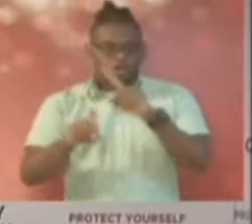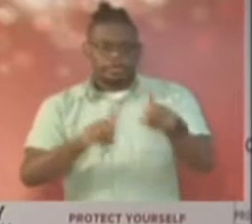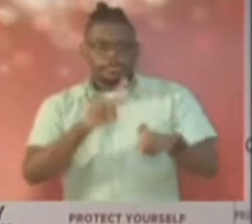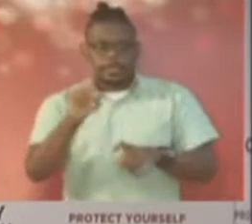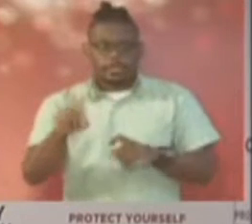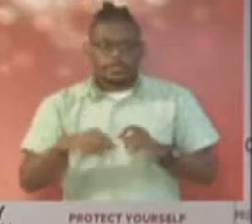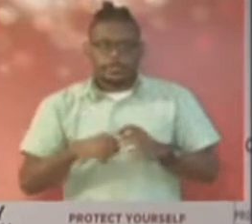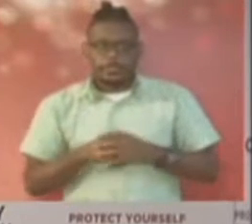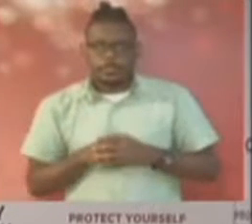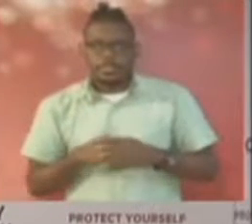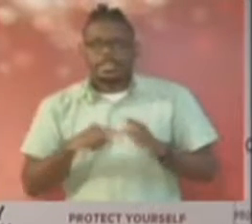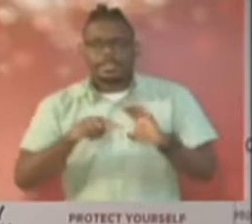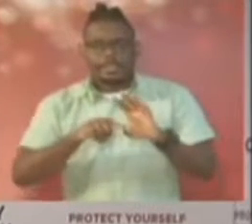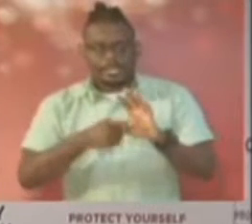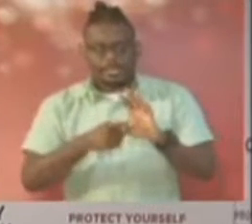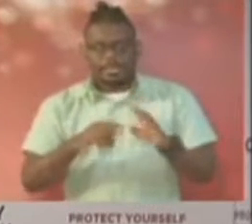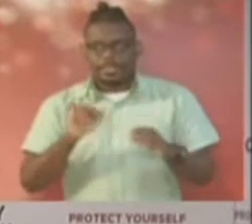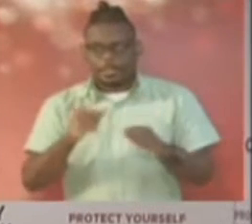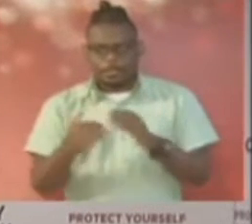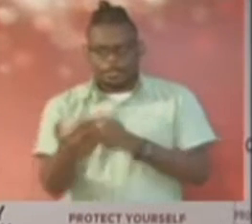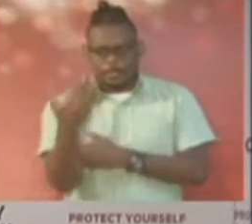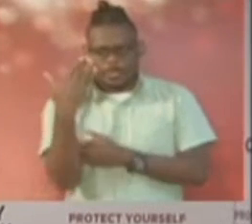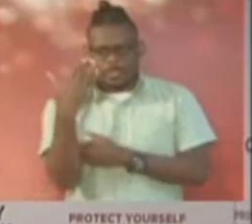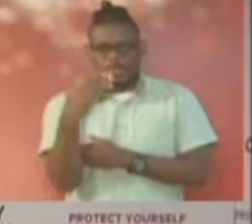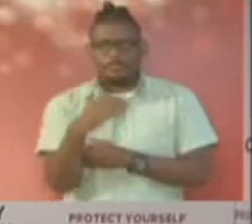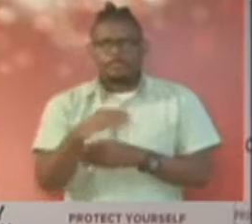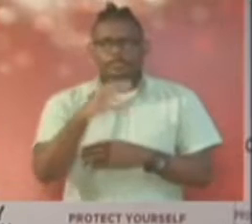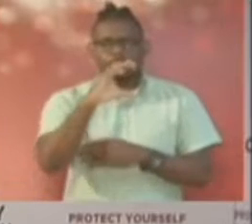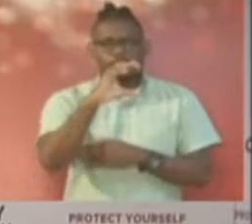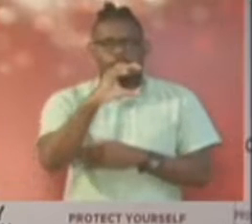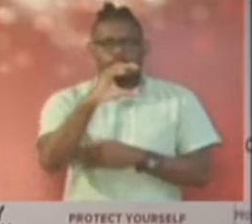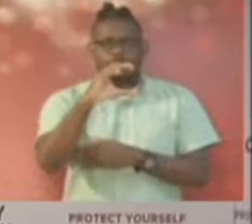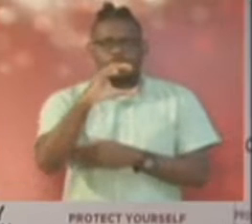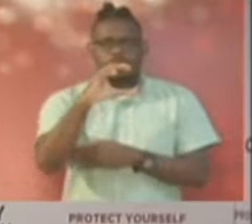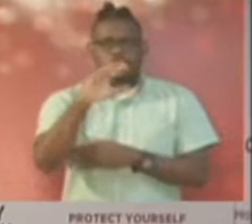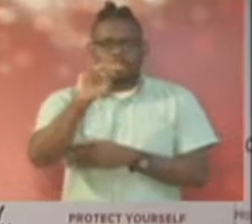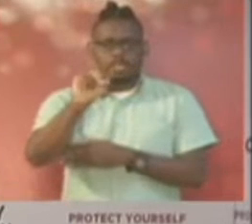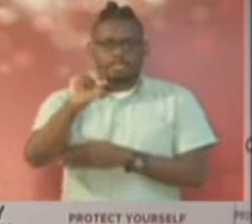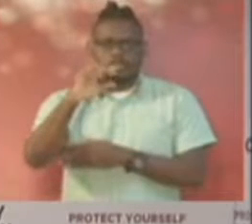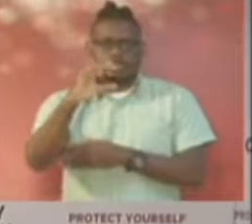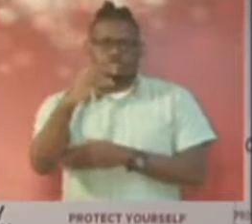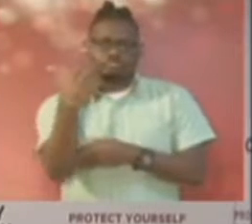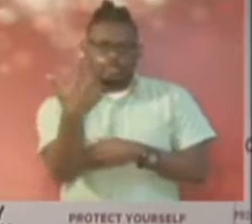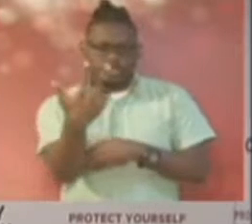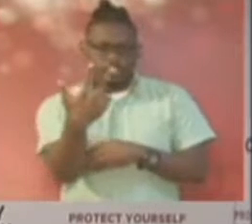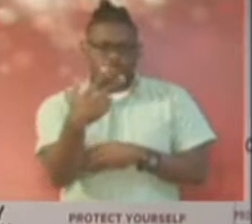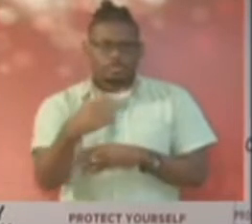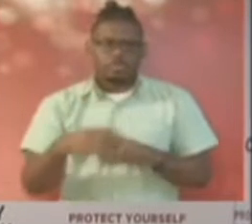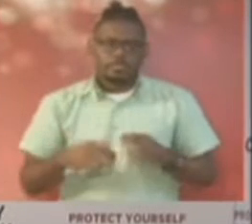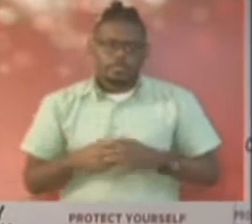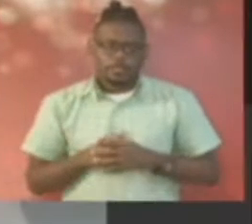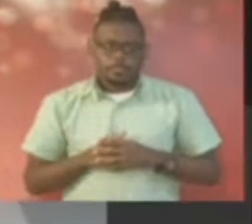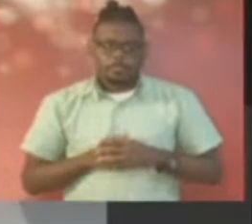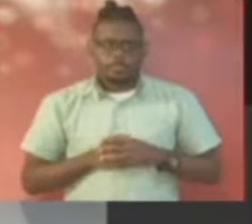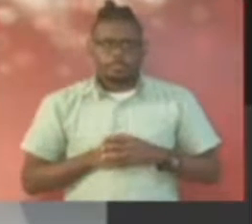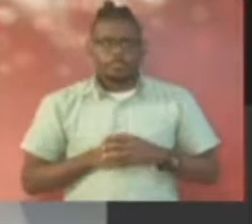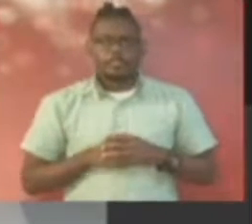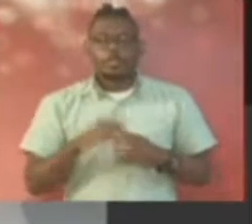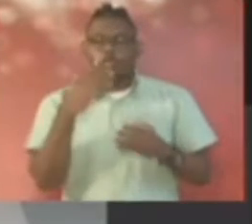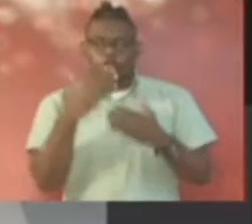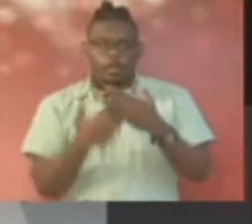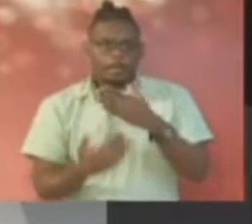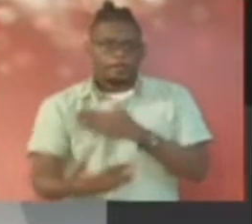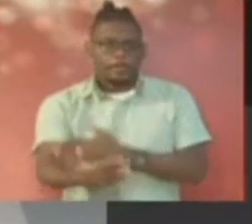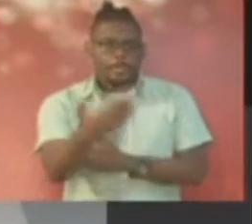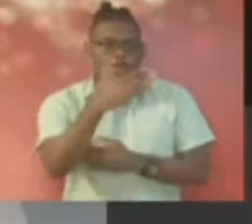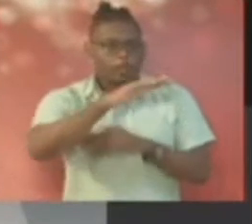begin this morning with questions from CNC3 of Guardian Media Limited. Hi, good morning, everyone. Rashad Khan, Guardian